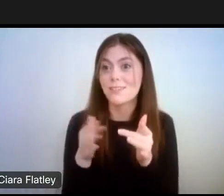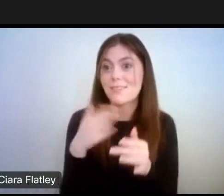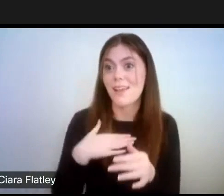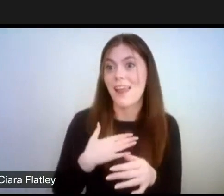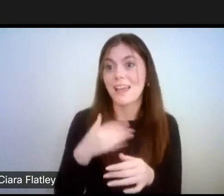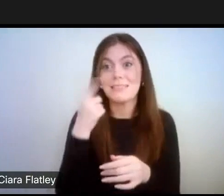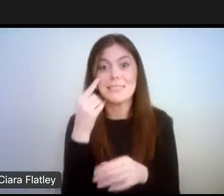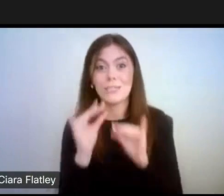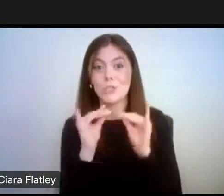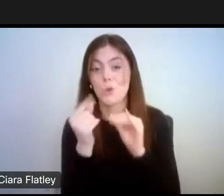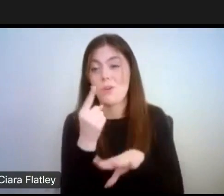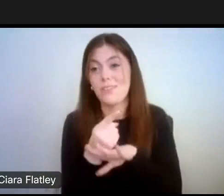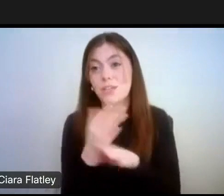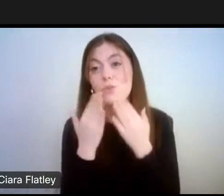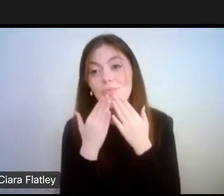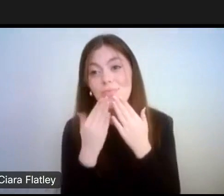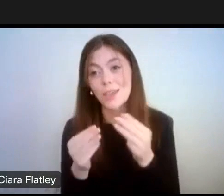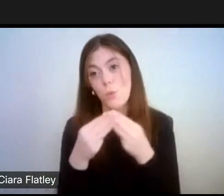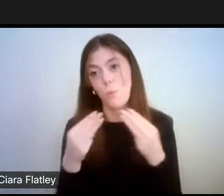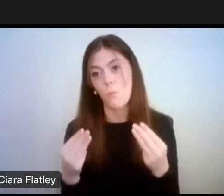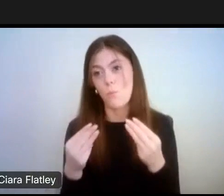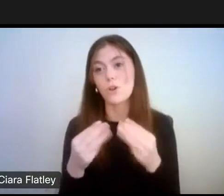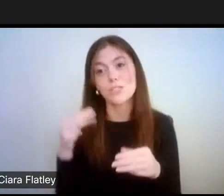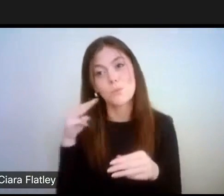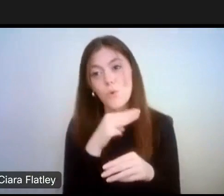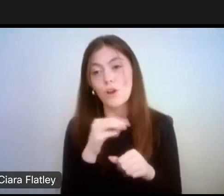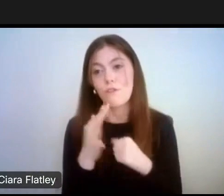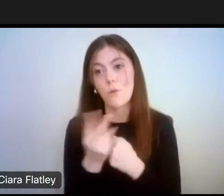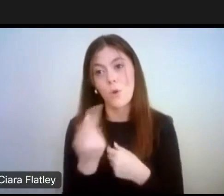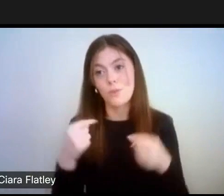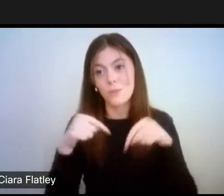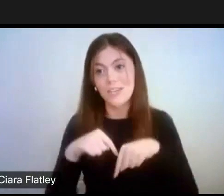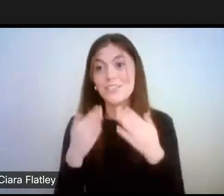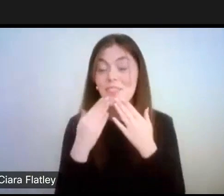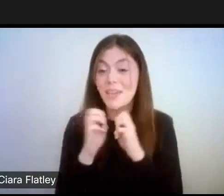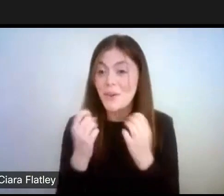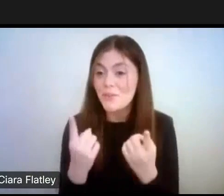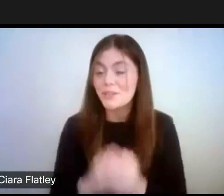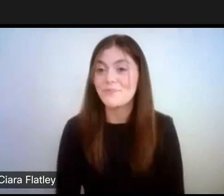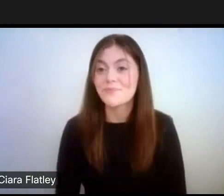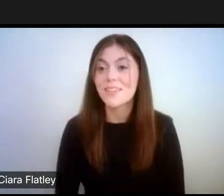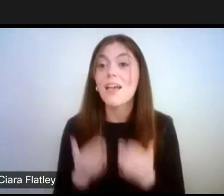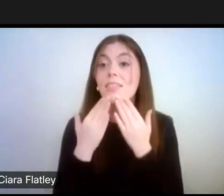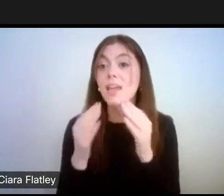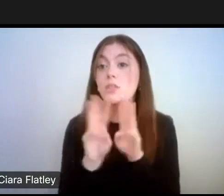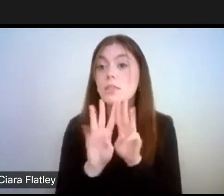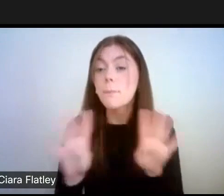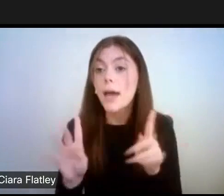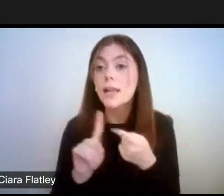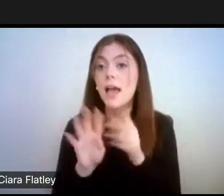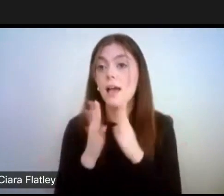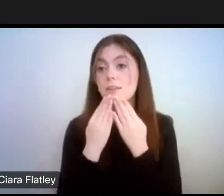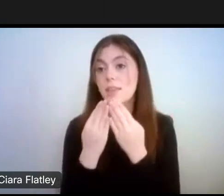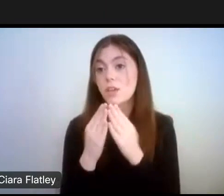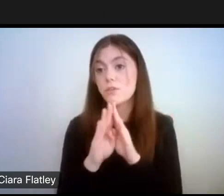So thank you so much. Your role is very, very important. Thanks, everybody. Thank you to the panel, and thank you to the team for the